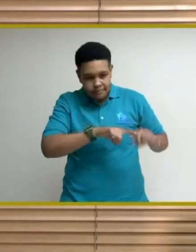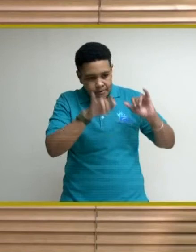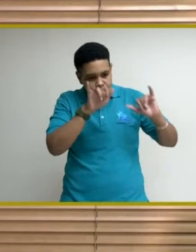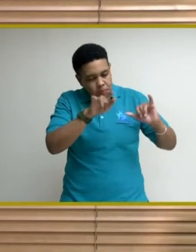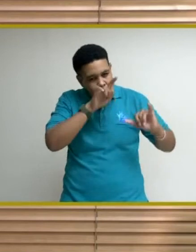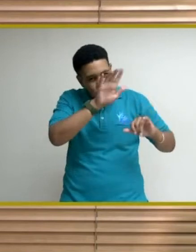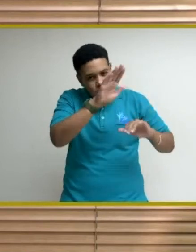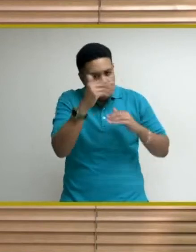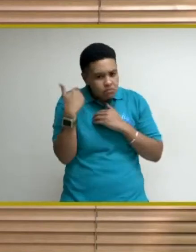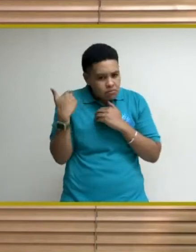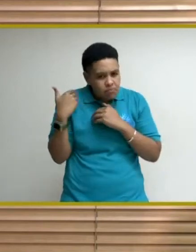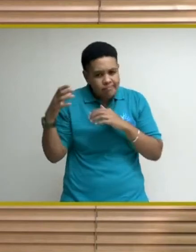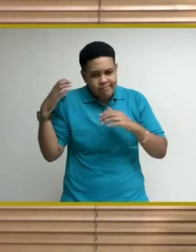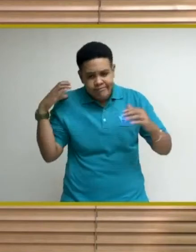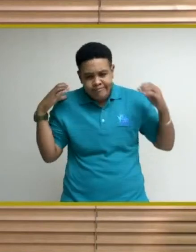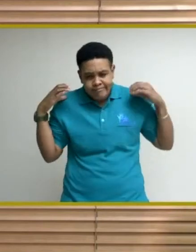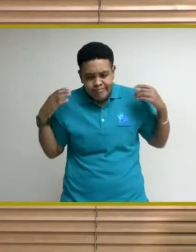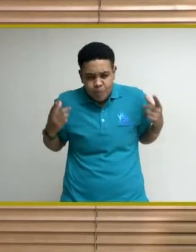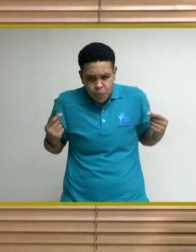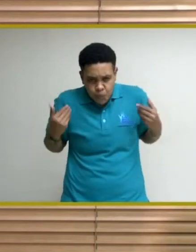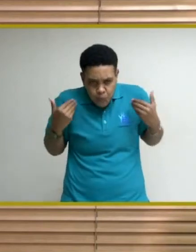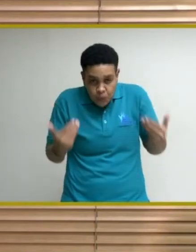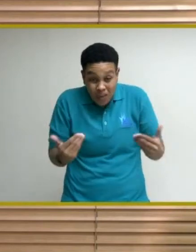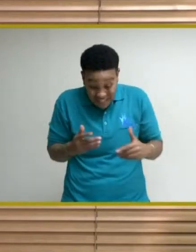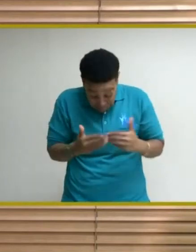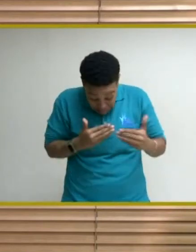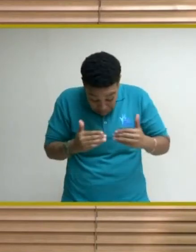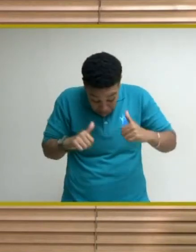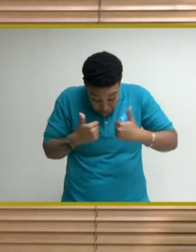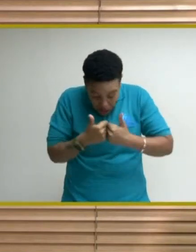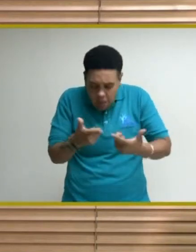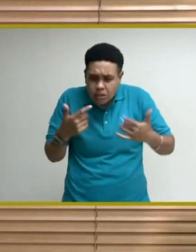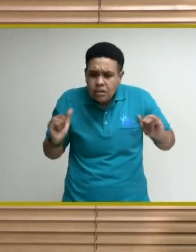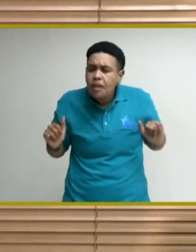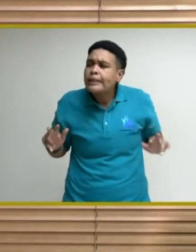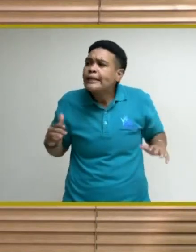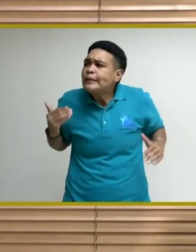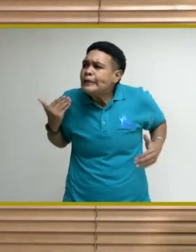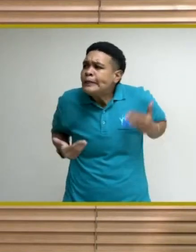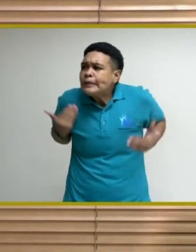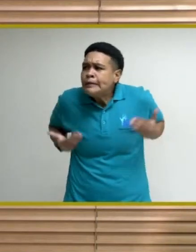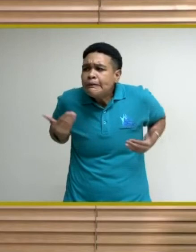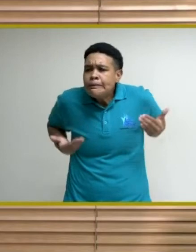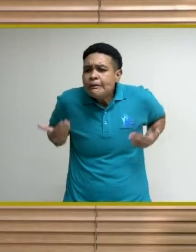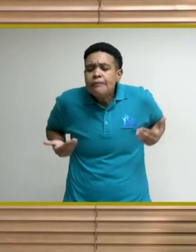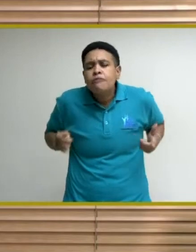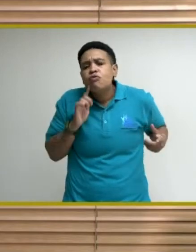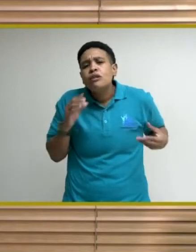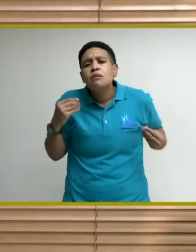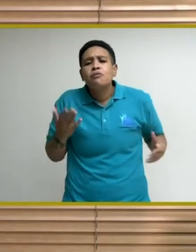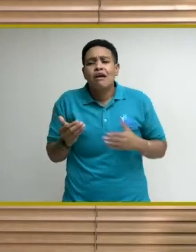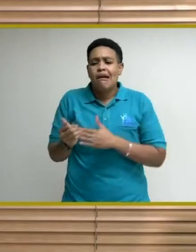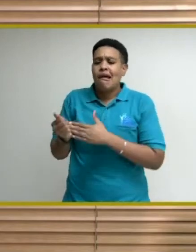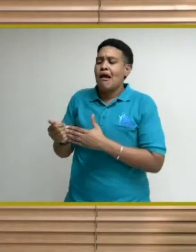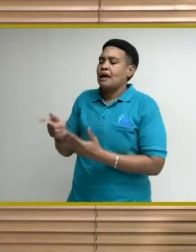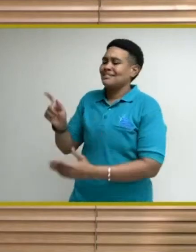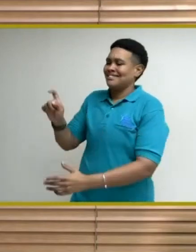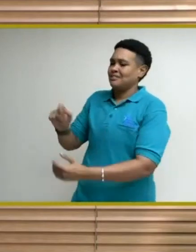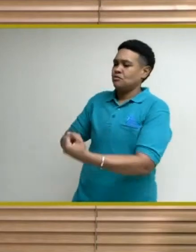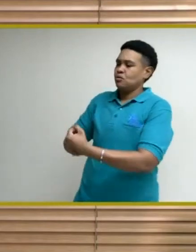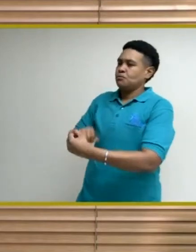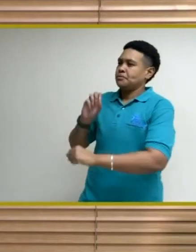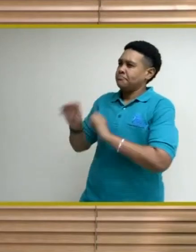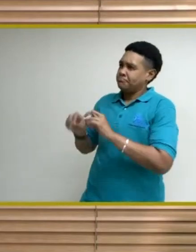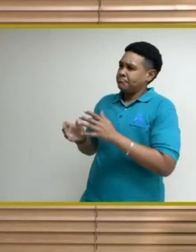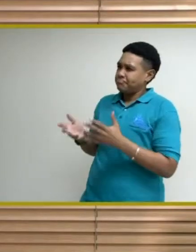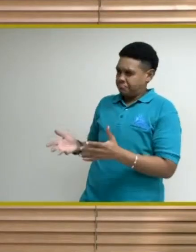their mandate, and despite the challenges, have really worked to provide the guidance that is necessary in